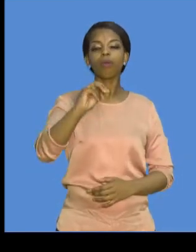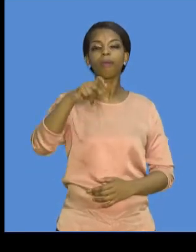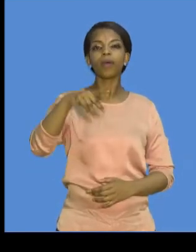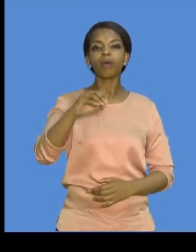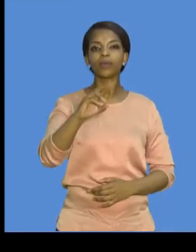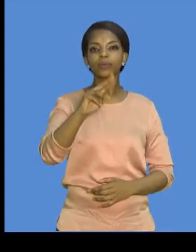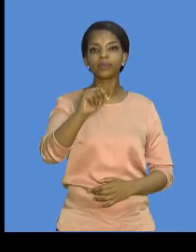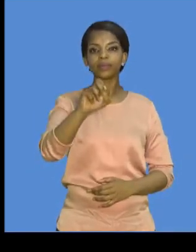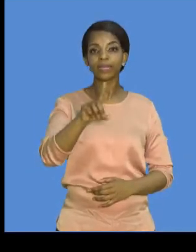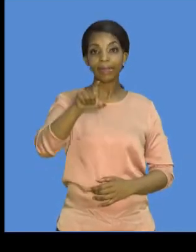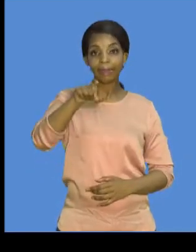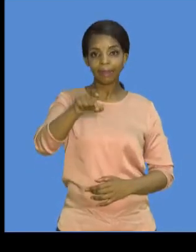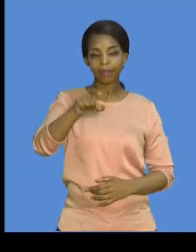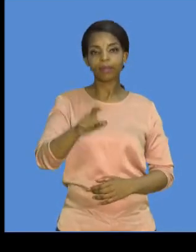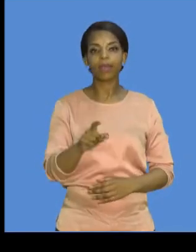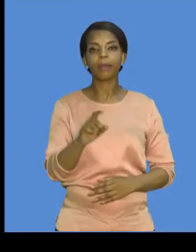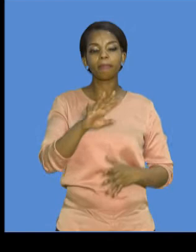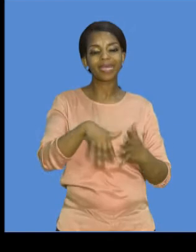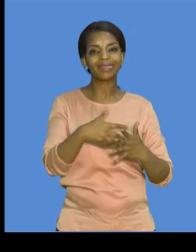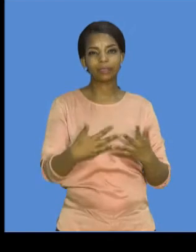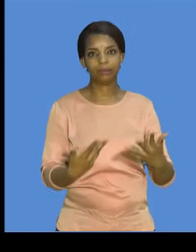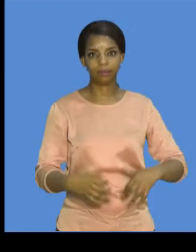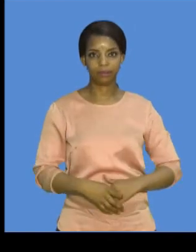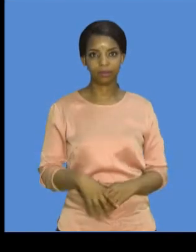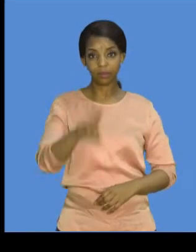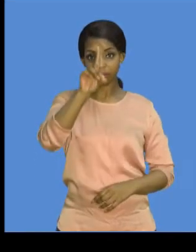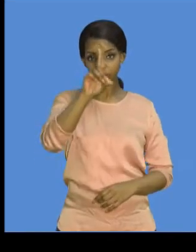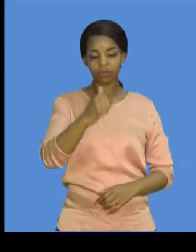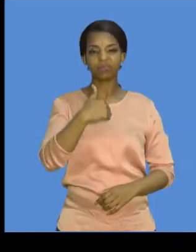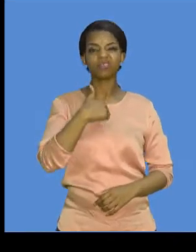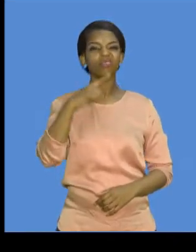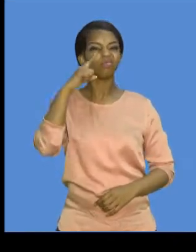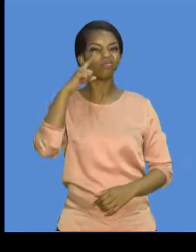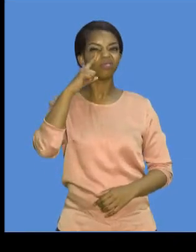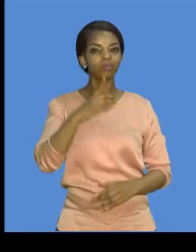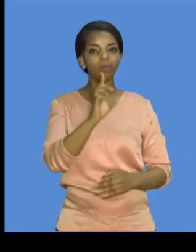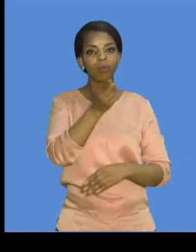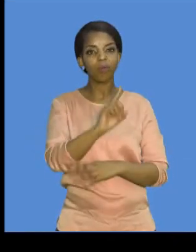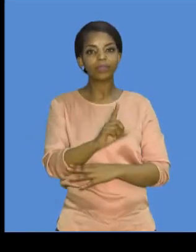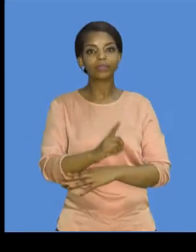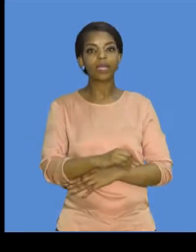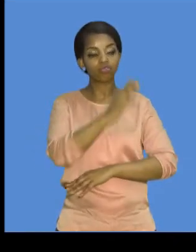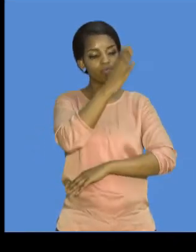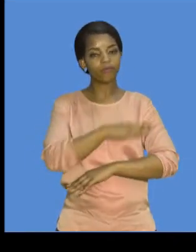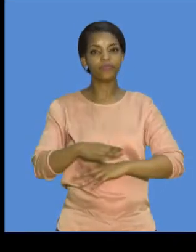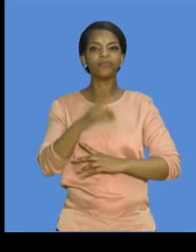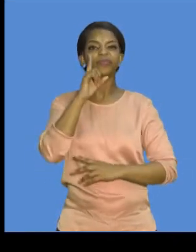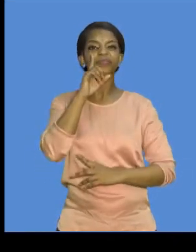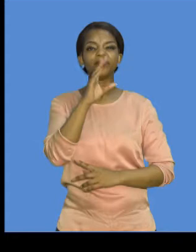patterns. And then before anything, let's just look at some graphs and try and talk about this. Now here,